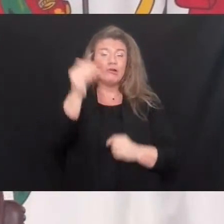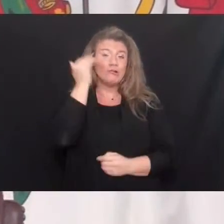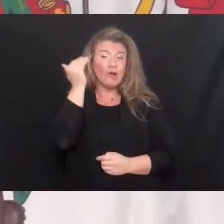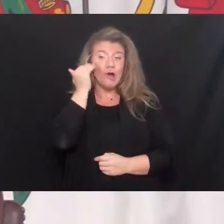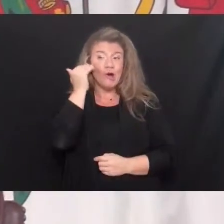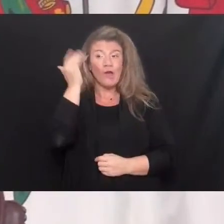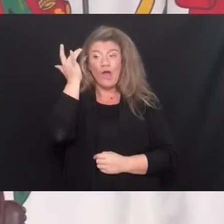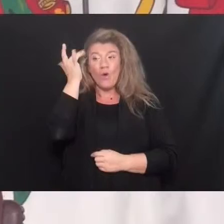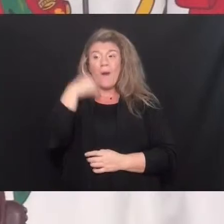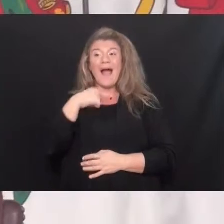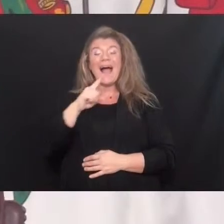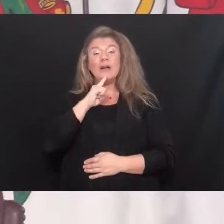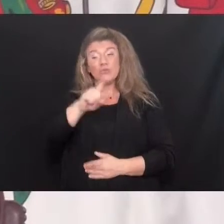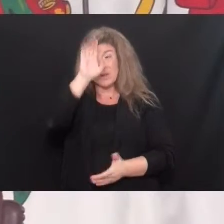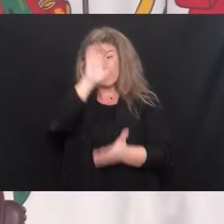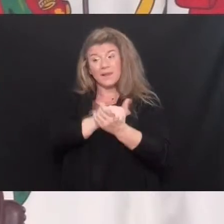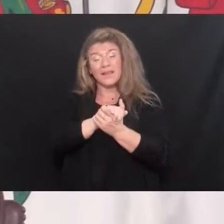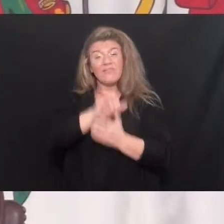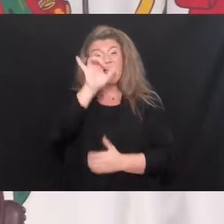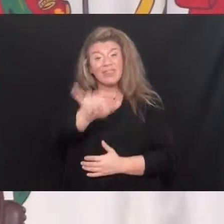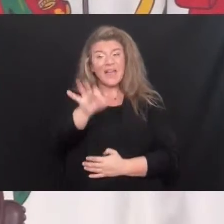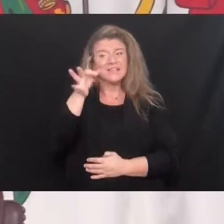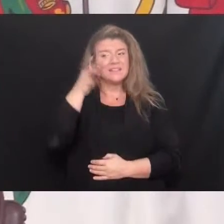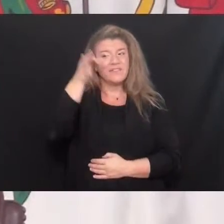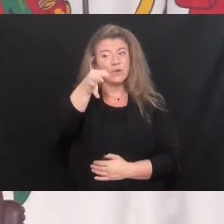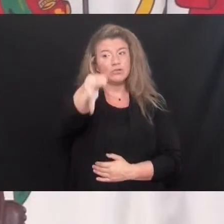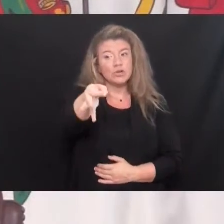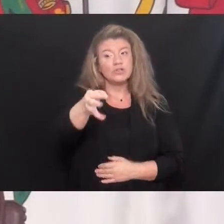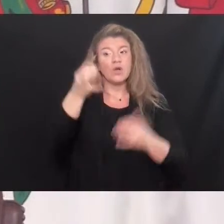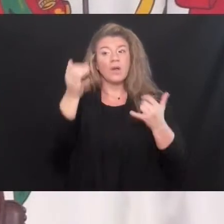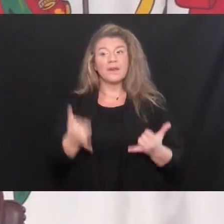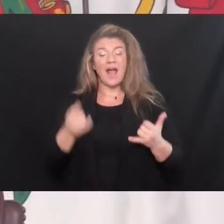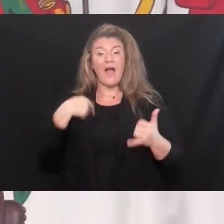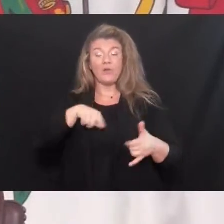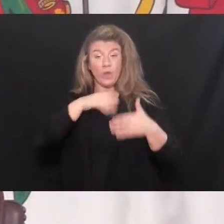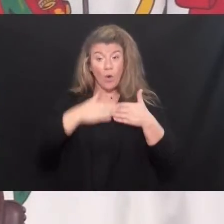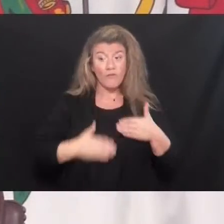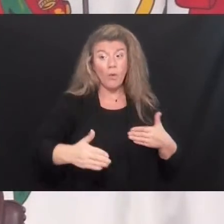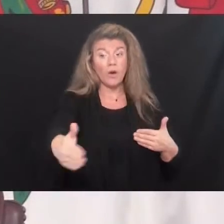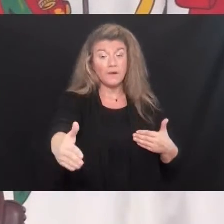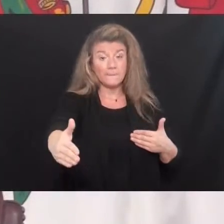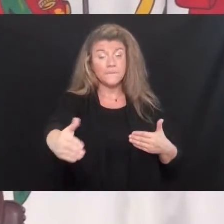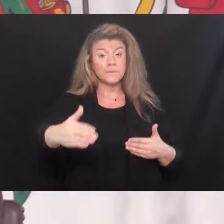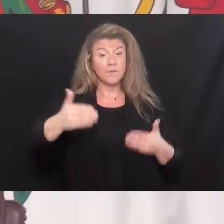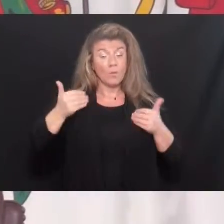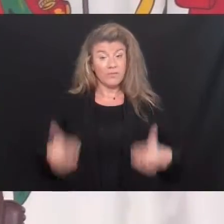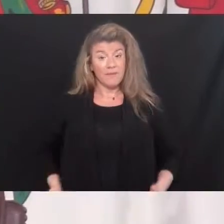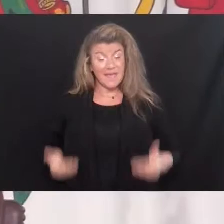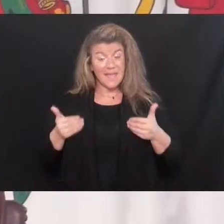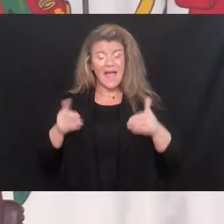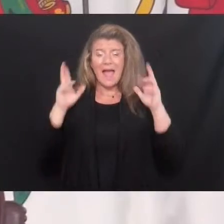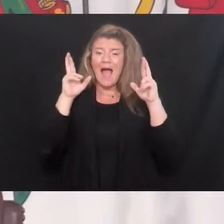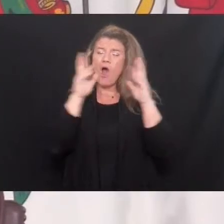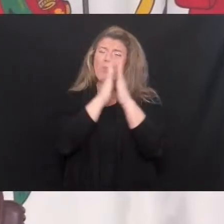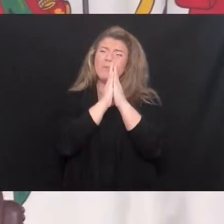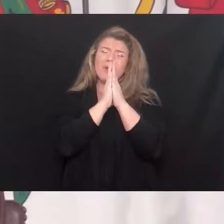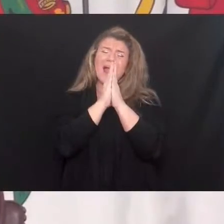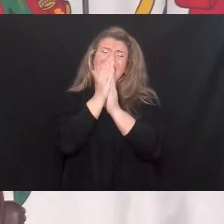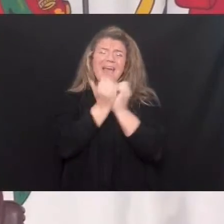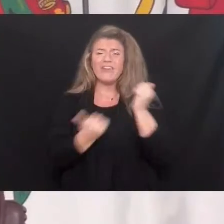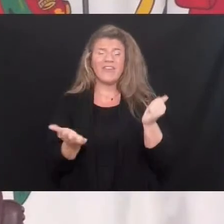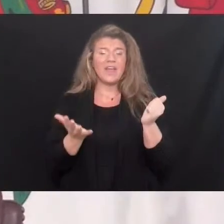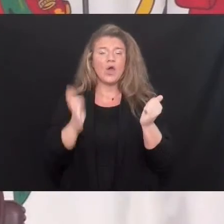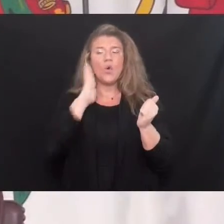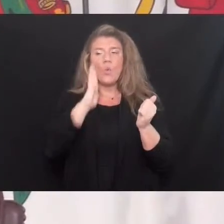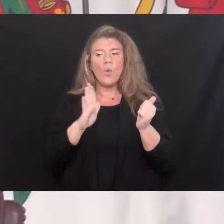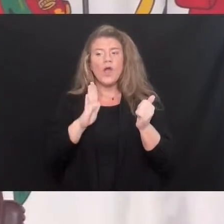truly believe that's the future. So as we go forward and everything, with me, you know, I hope and pray that everything